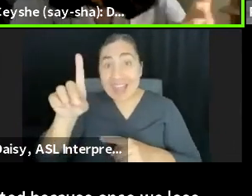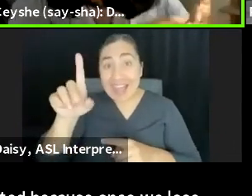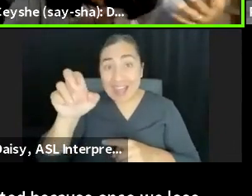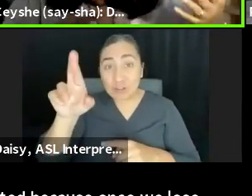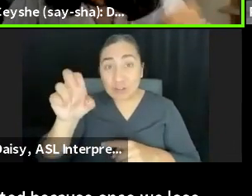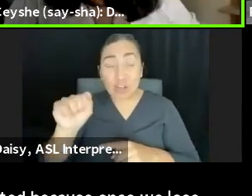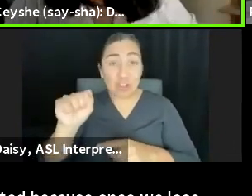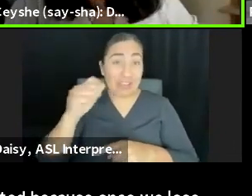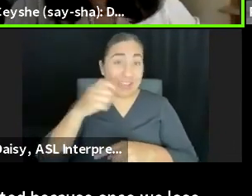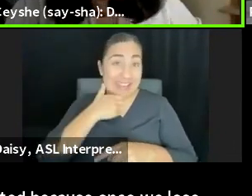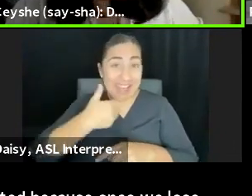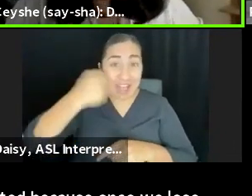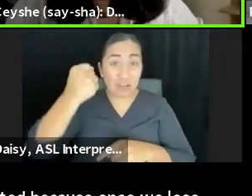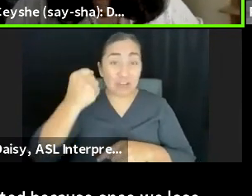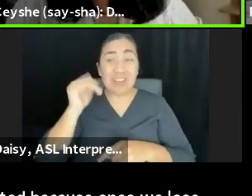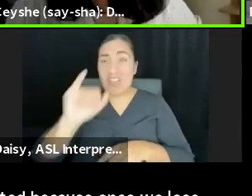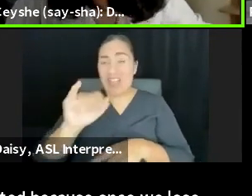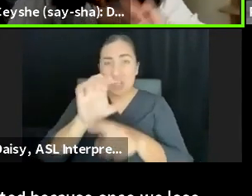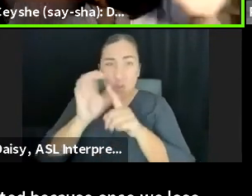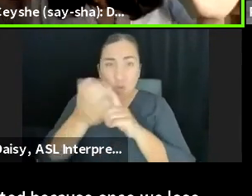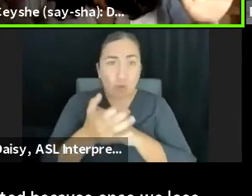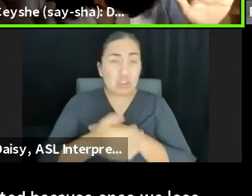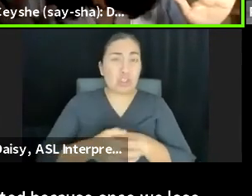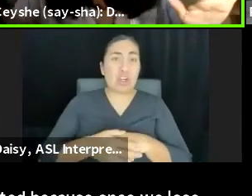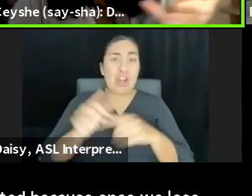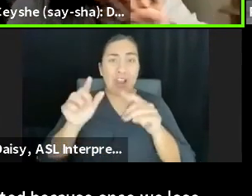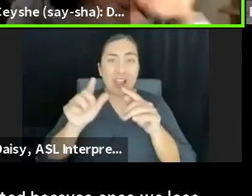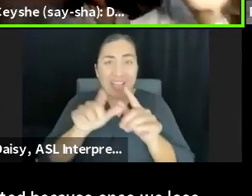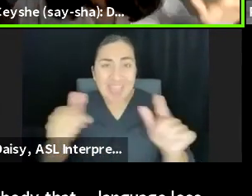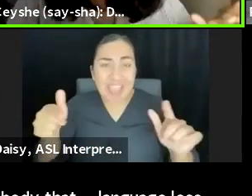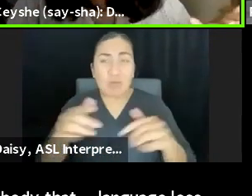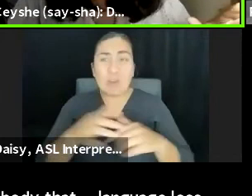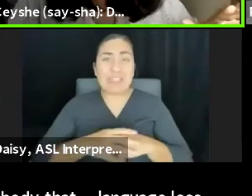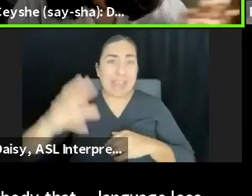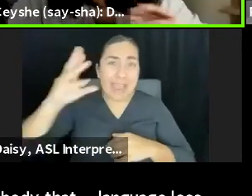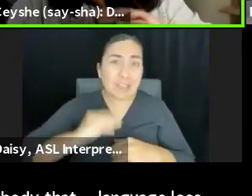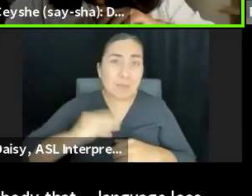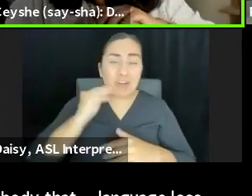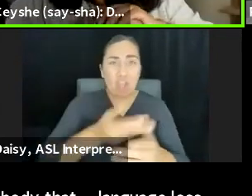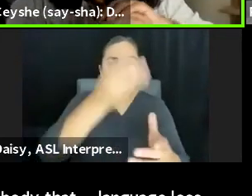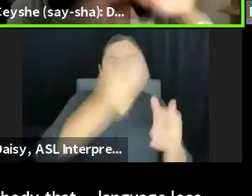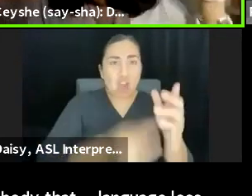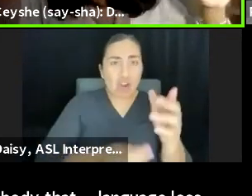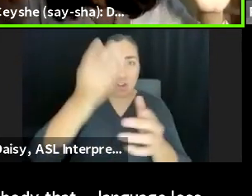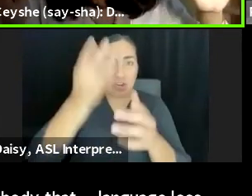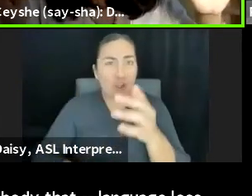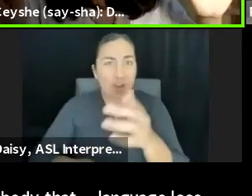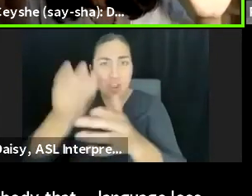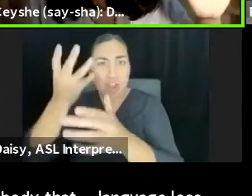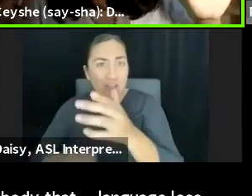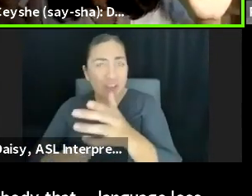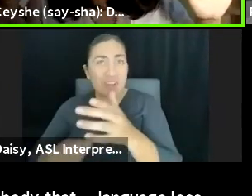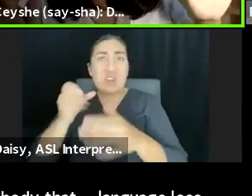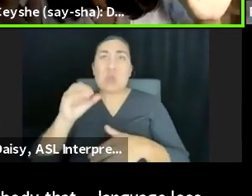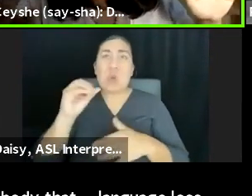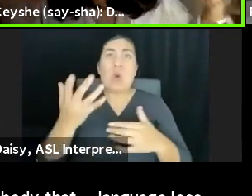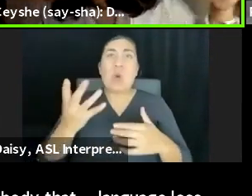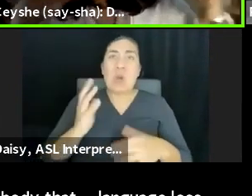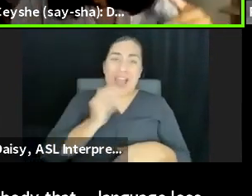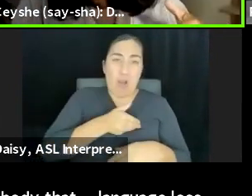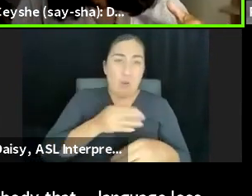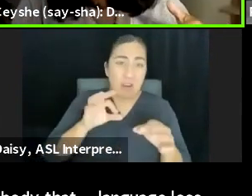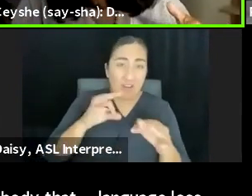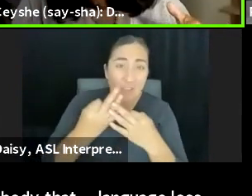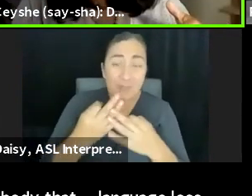experiences, right? And so it's just across Navajo, within my family, and across Indian country, like